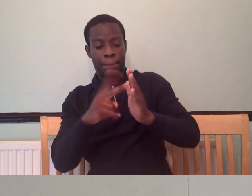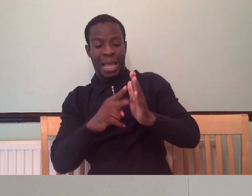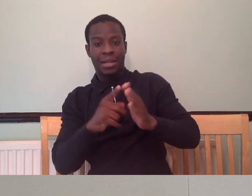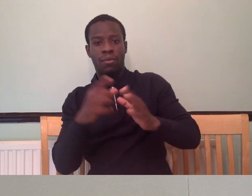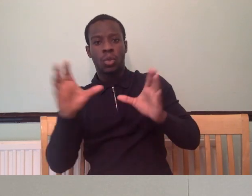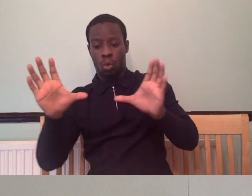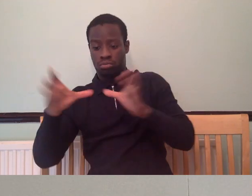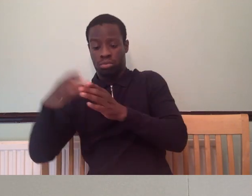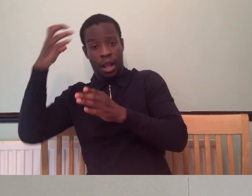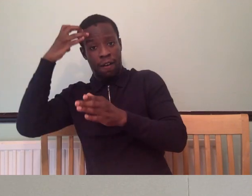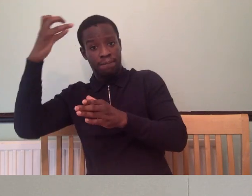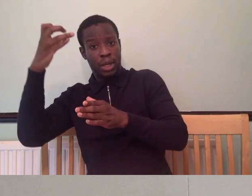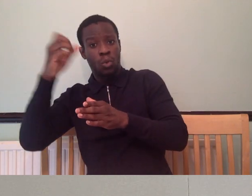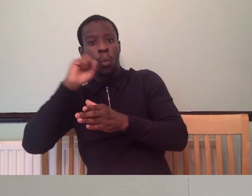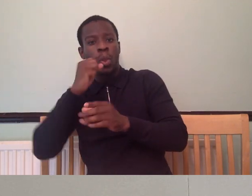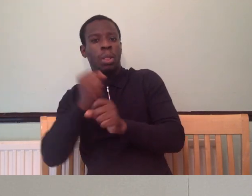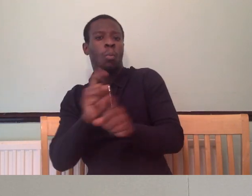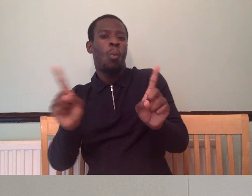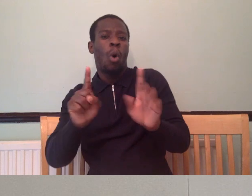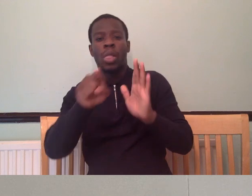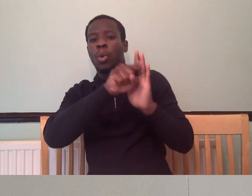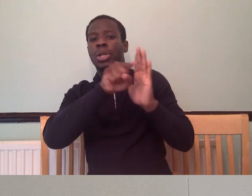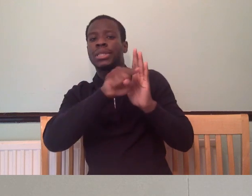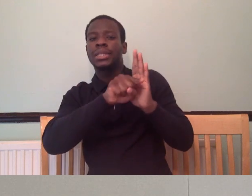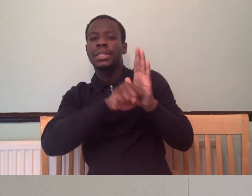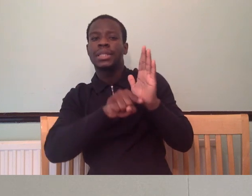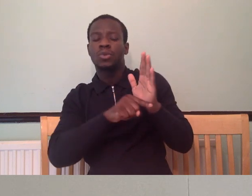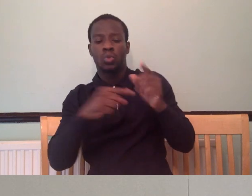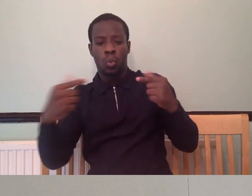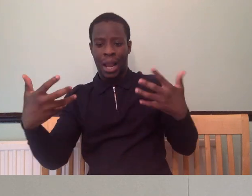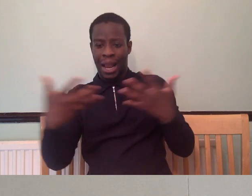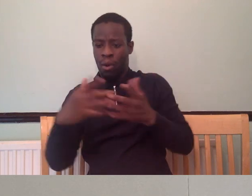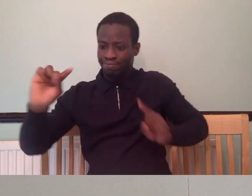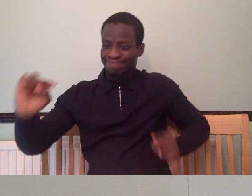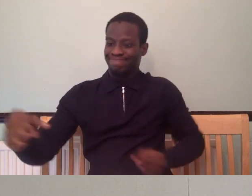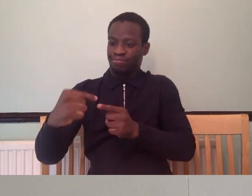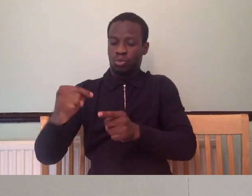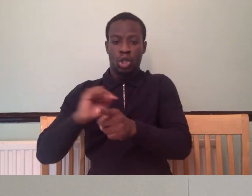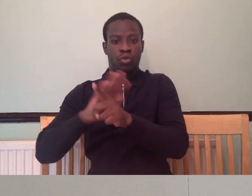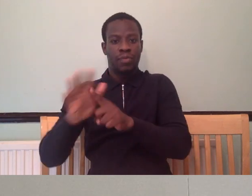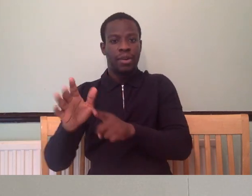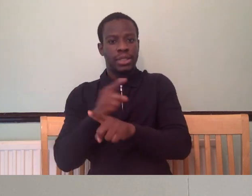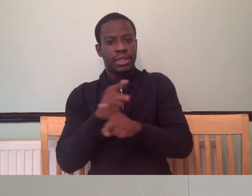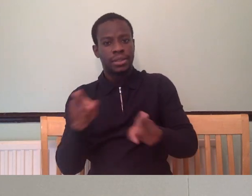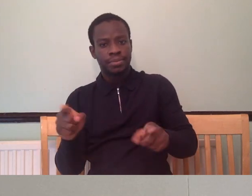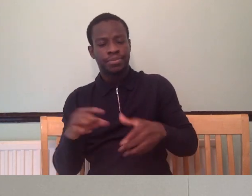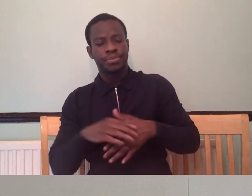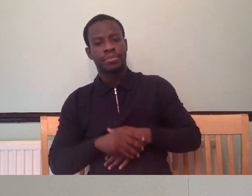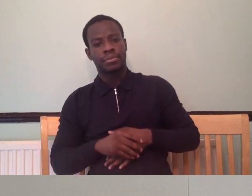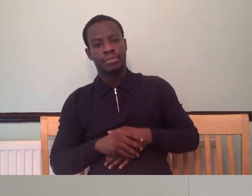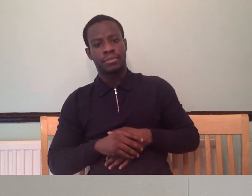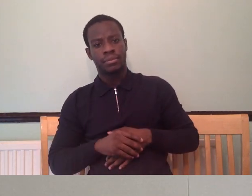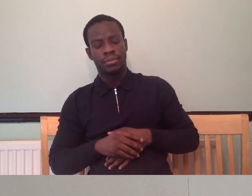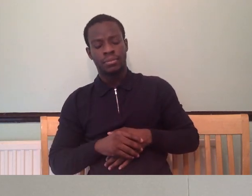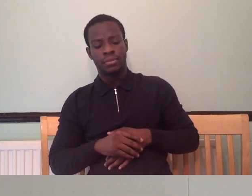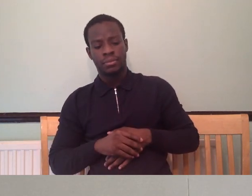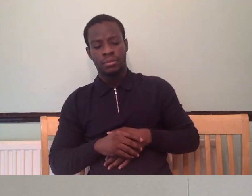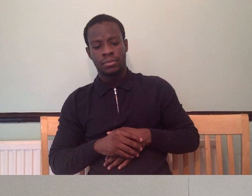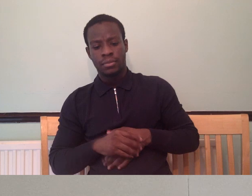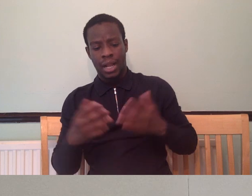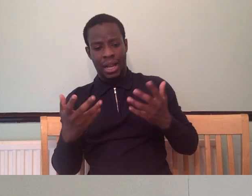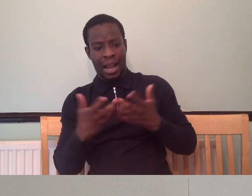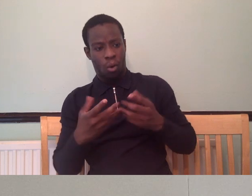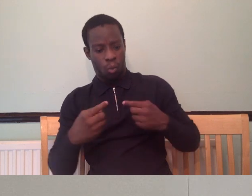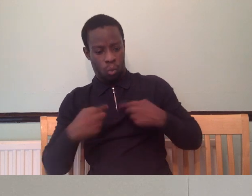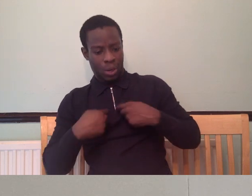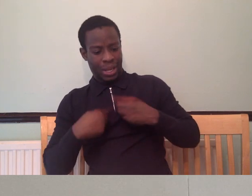government's suggested policy for tackling this virus and for getting us as a nation back